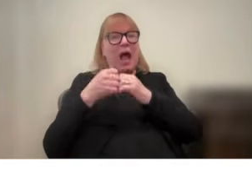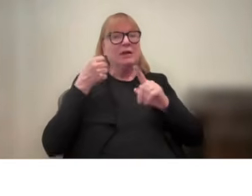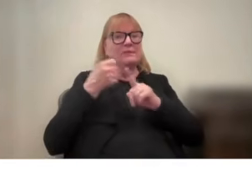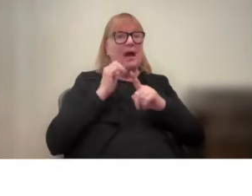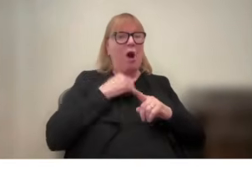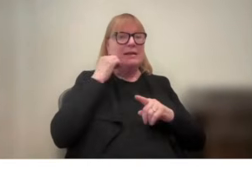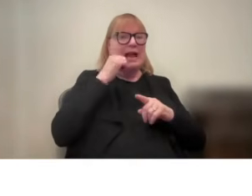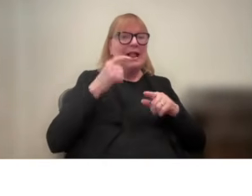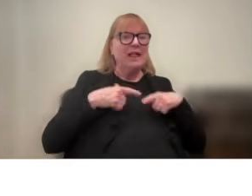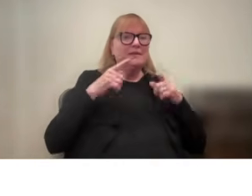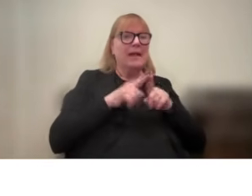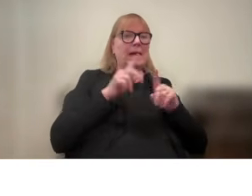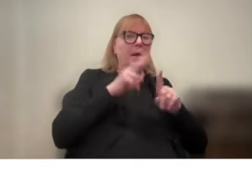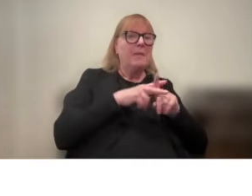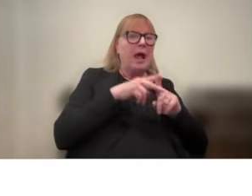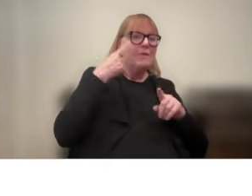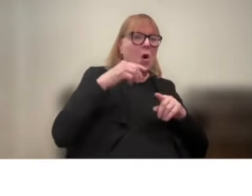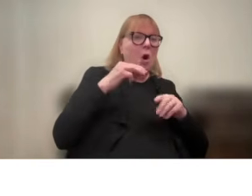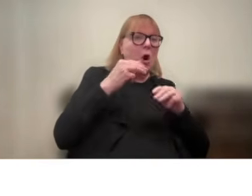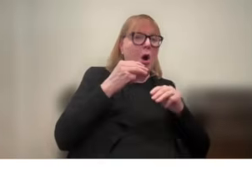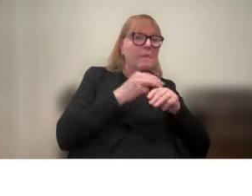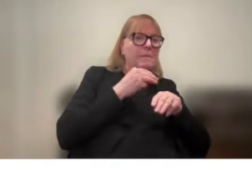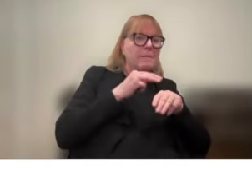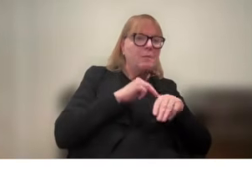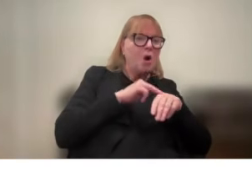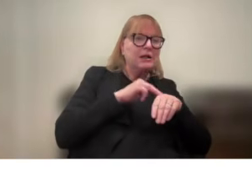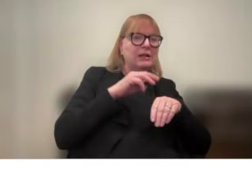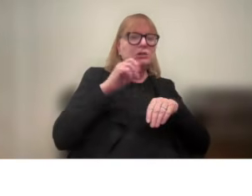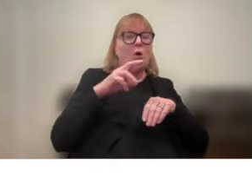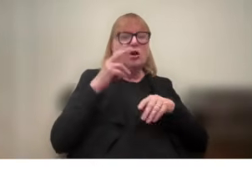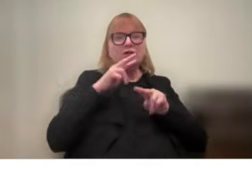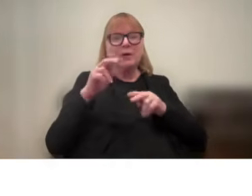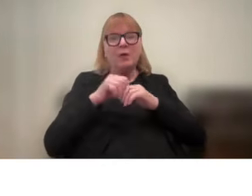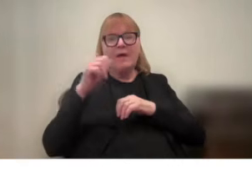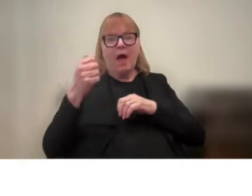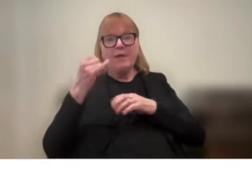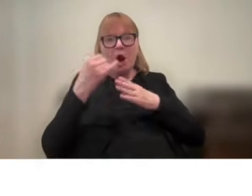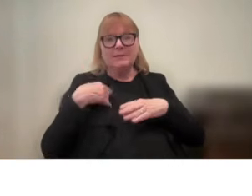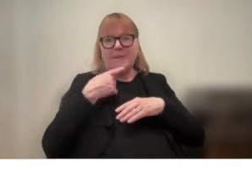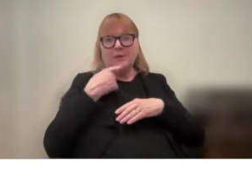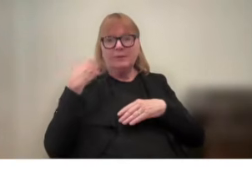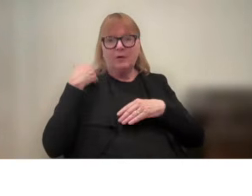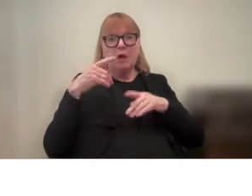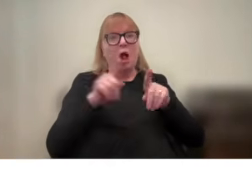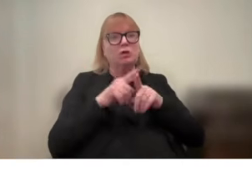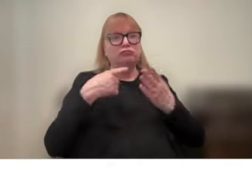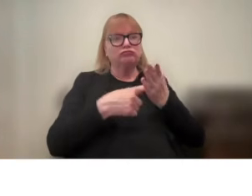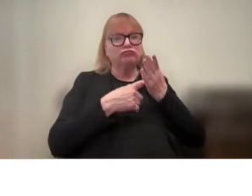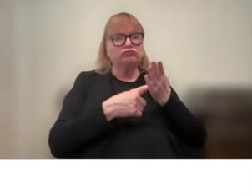things like applying for mortgages or surveillance, which some of the artists I mentioned earlier also talk